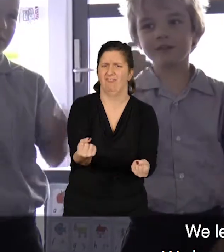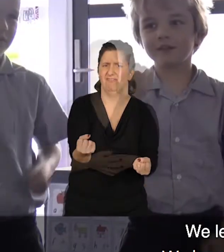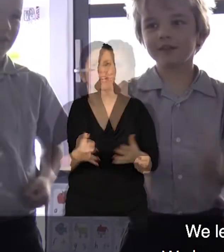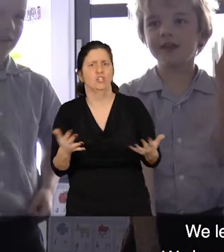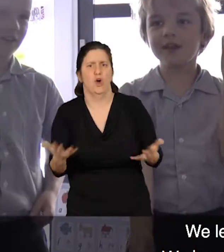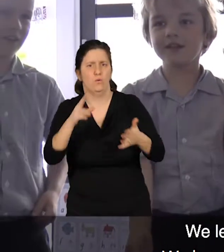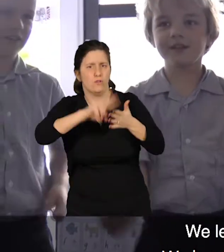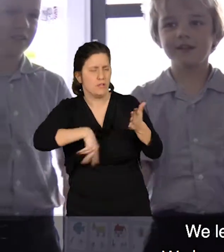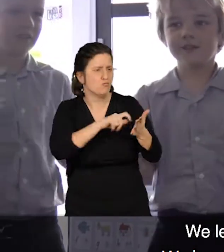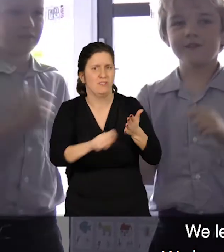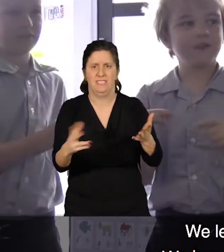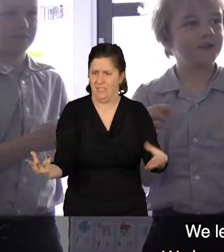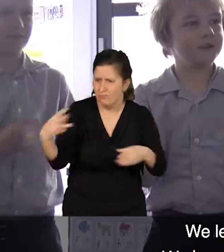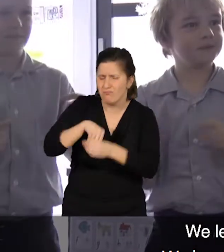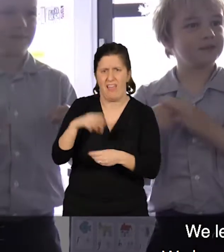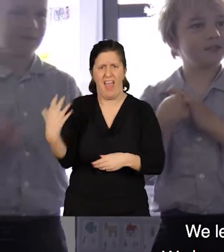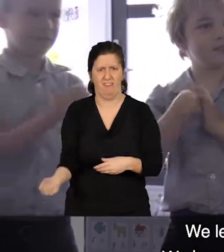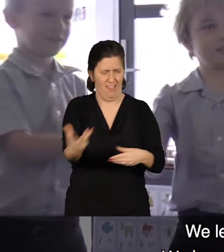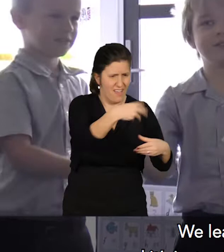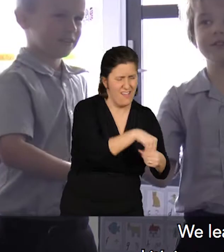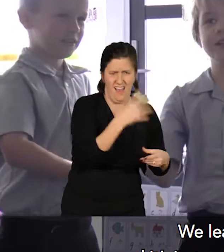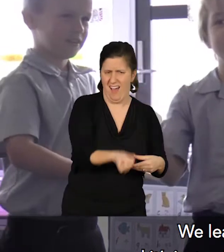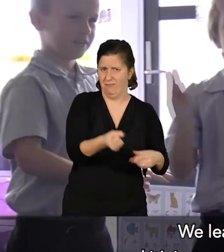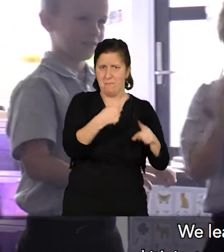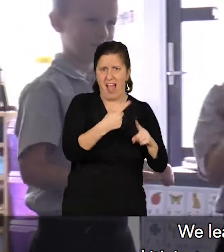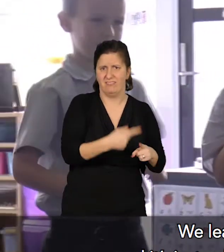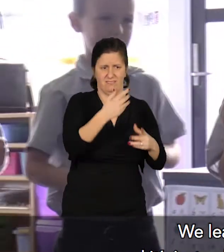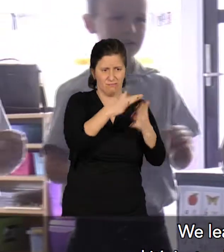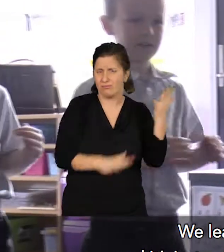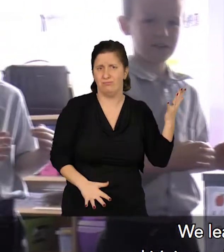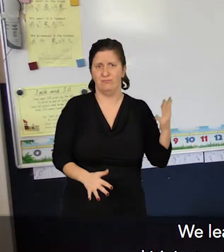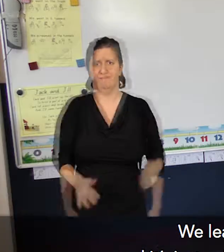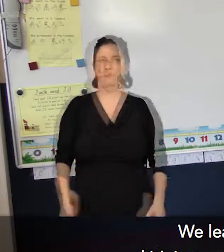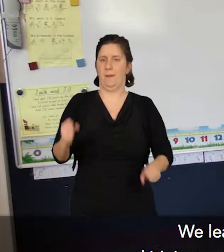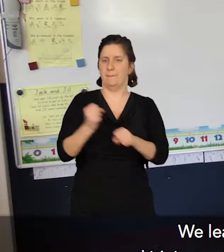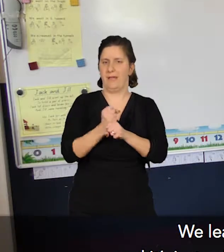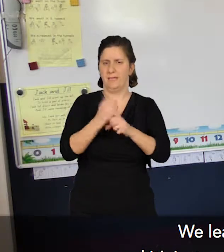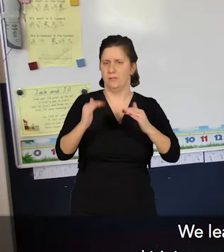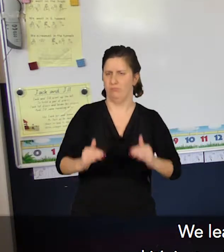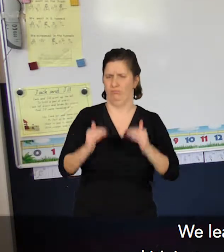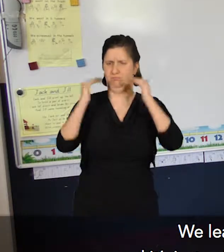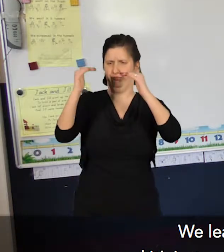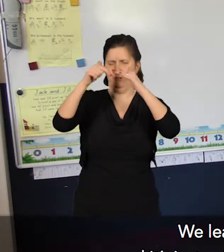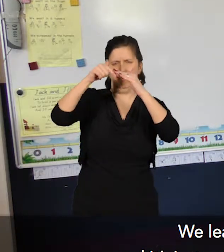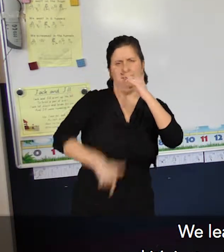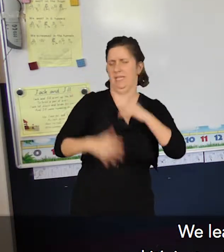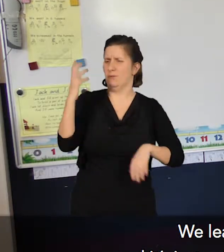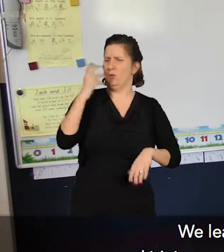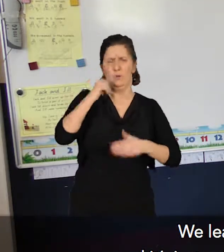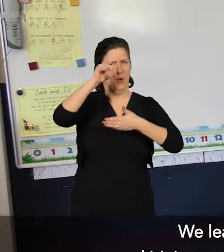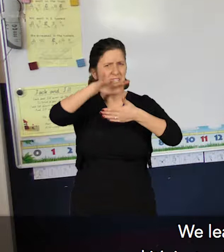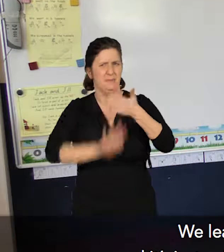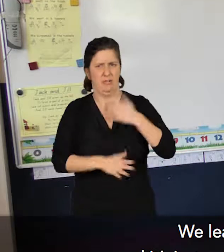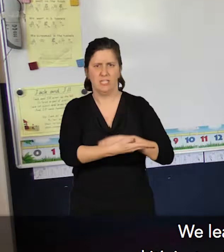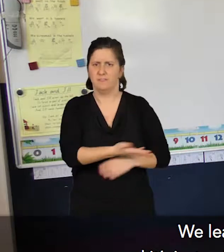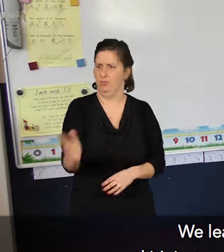sign as we're learning maths, we learn to sign as we're reading and writing, we learn to sign as we're doing our inquiry, and it's just enhanced everything.